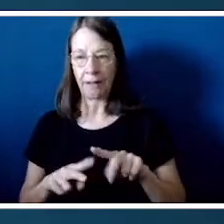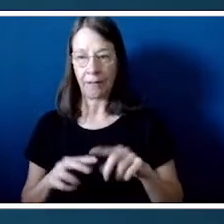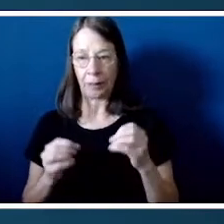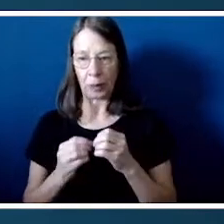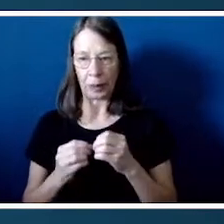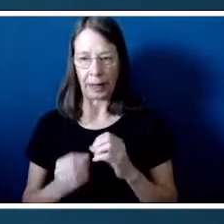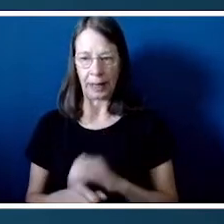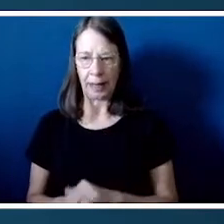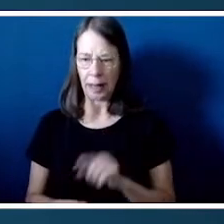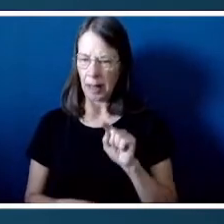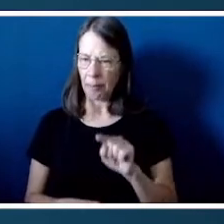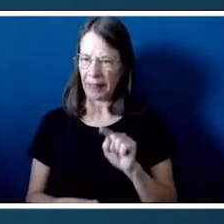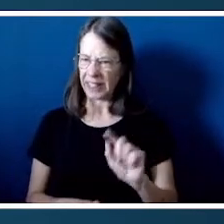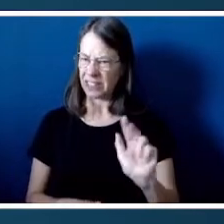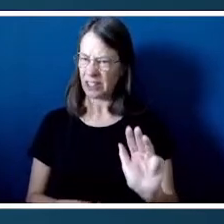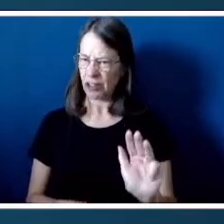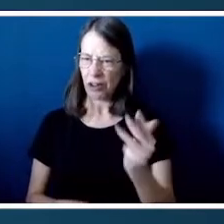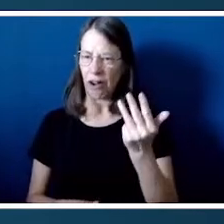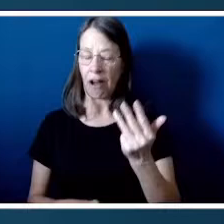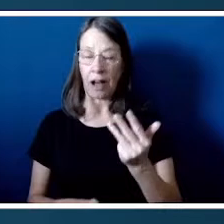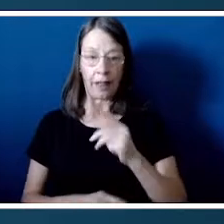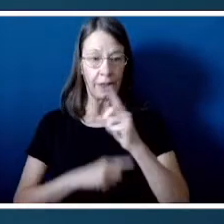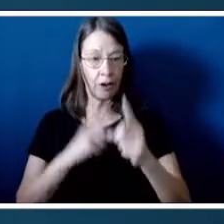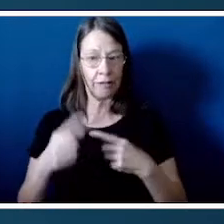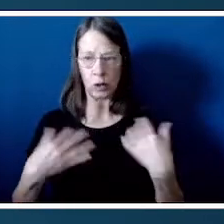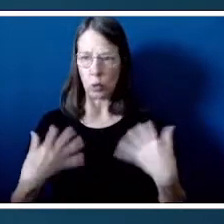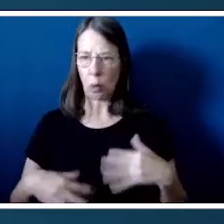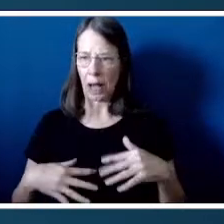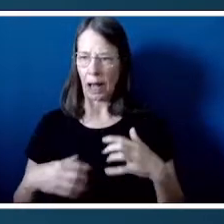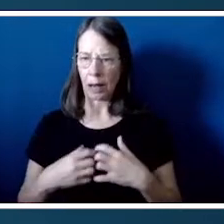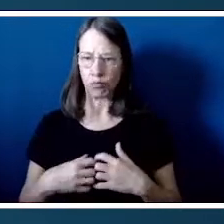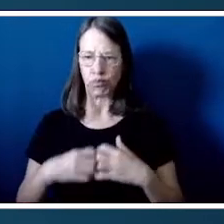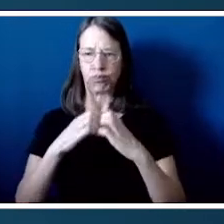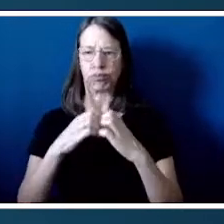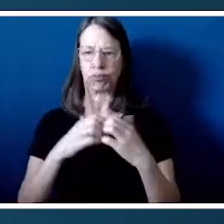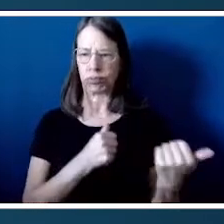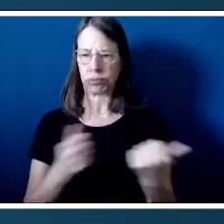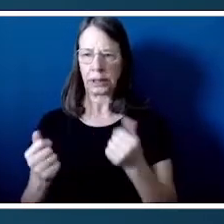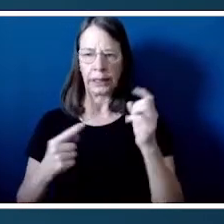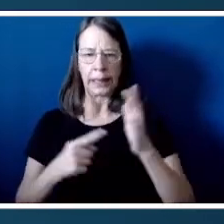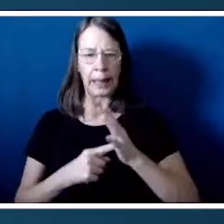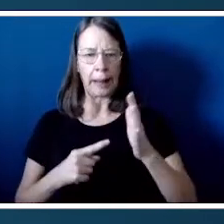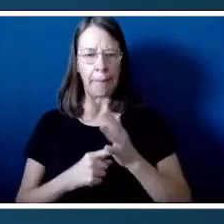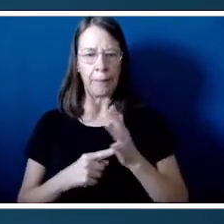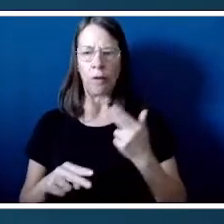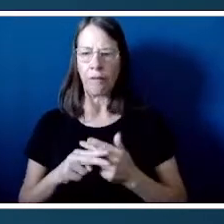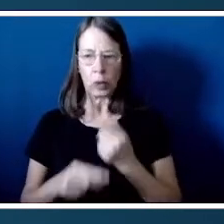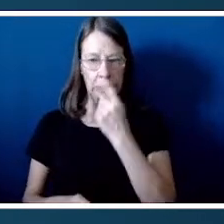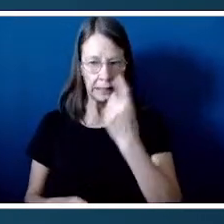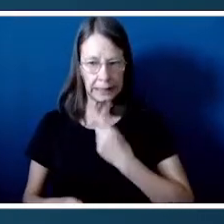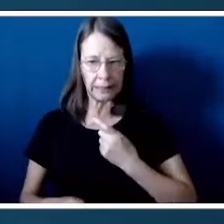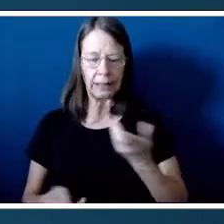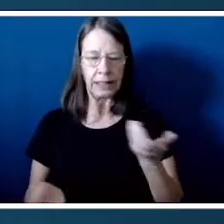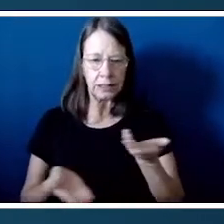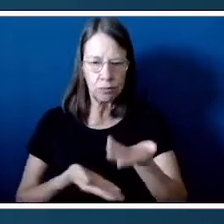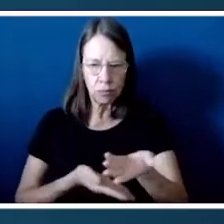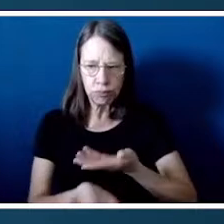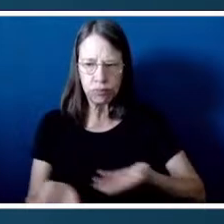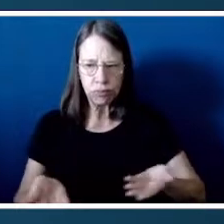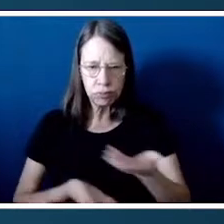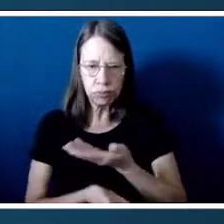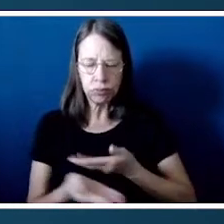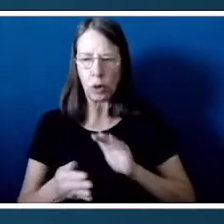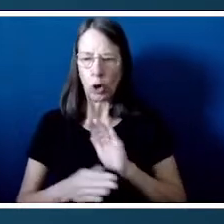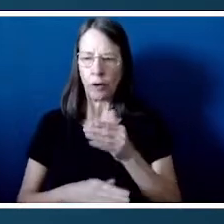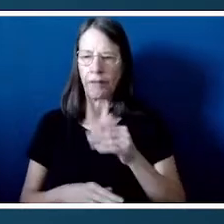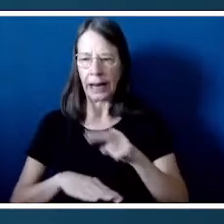this conference has established itself as an important venue for serious discussion on national,